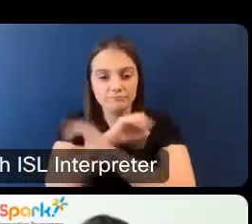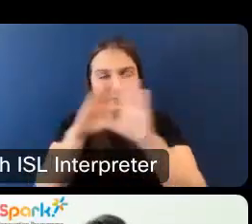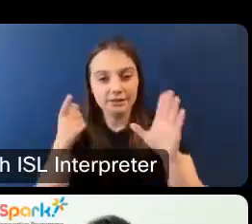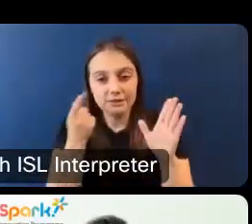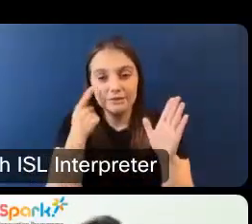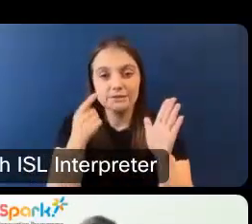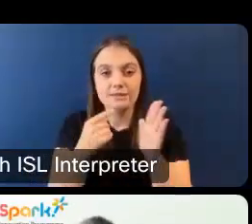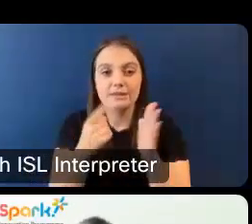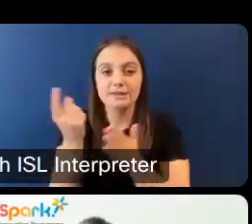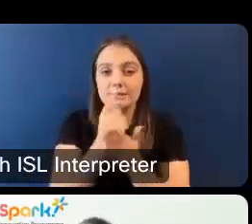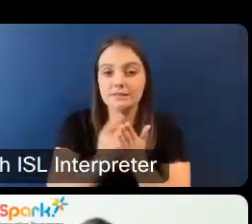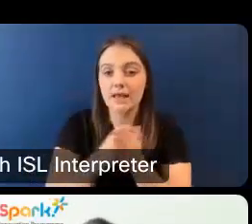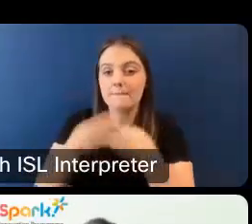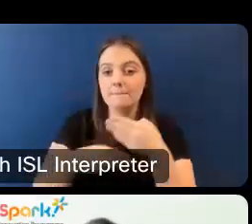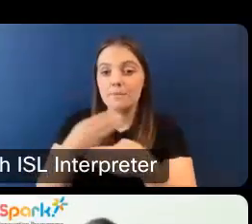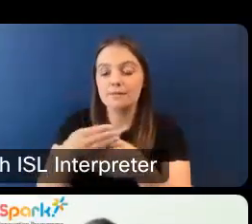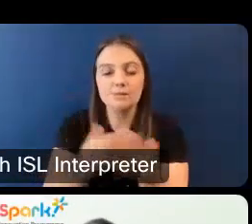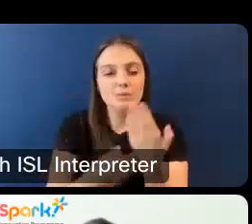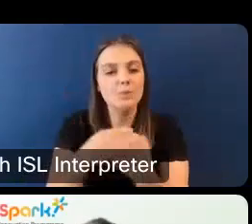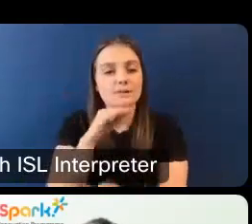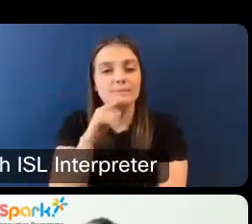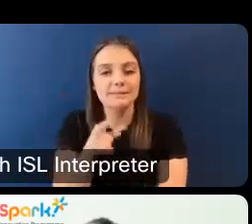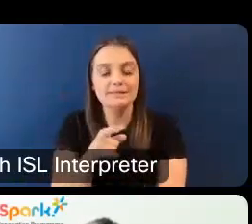design process and what that means. And,